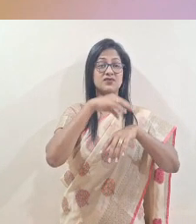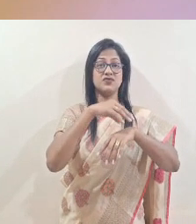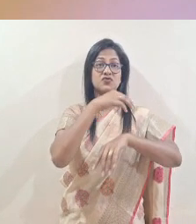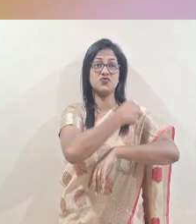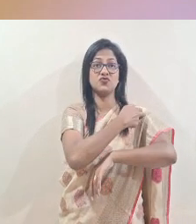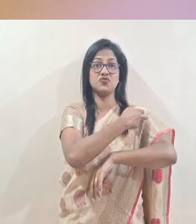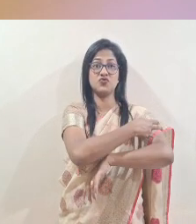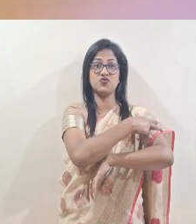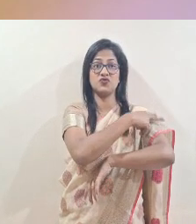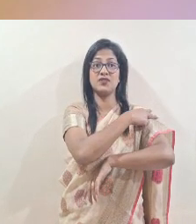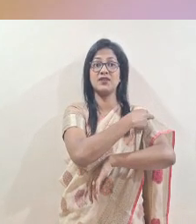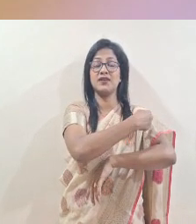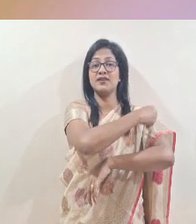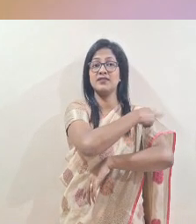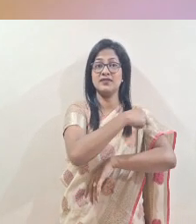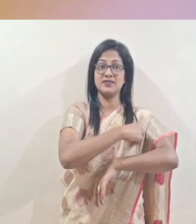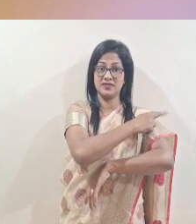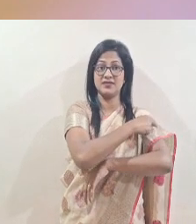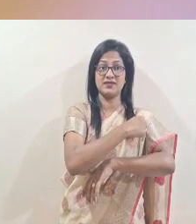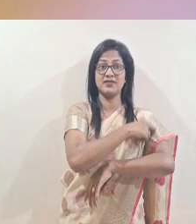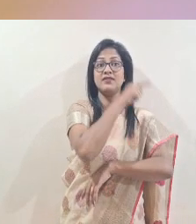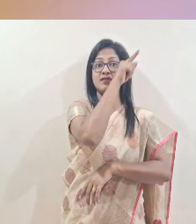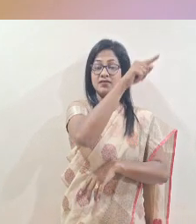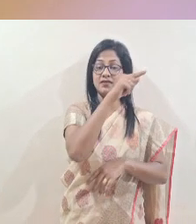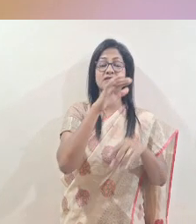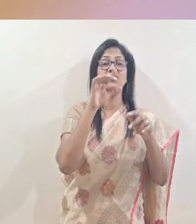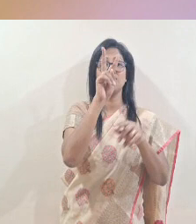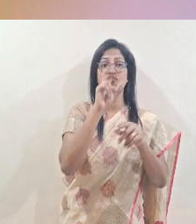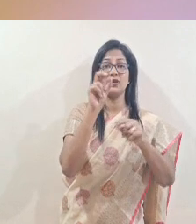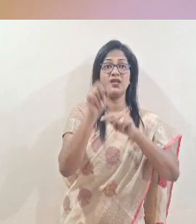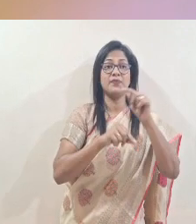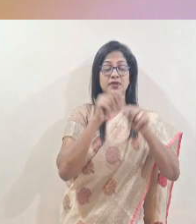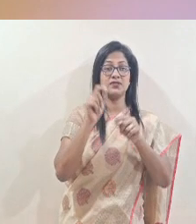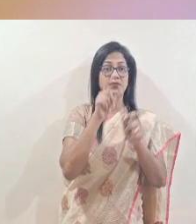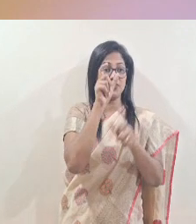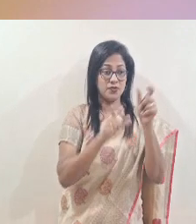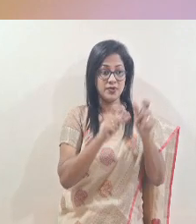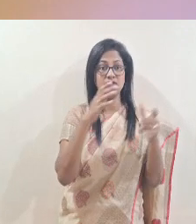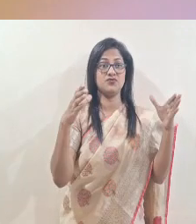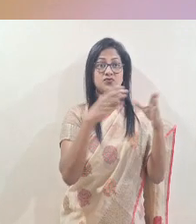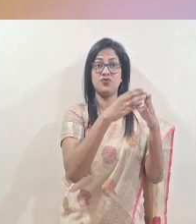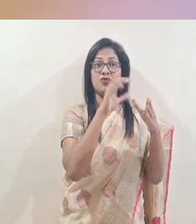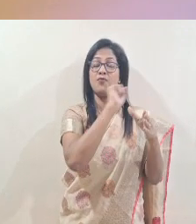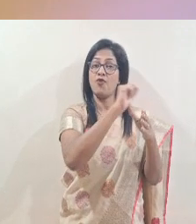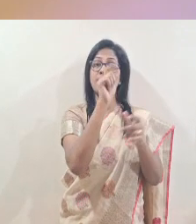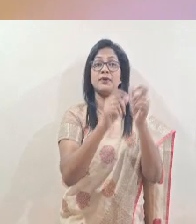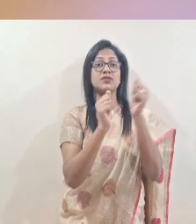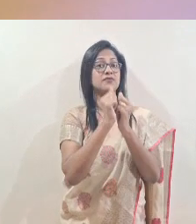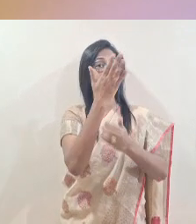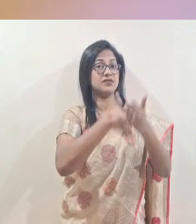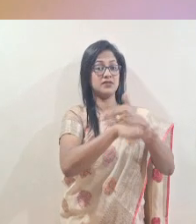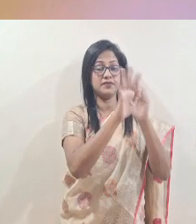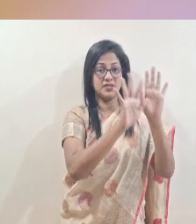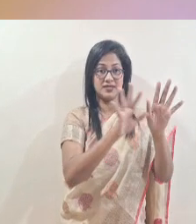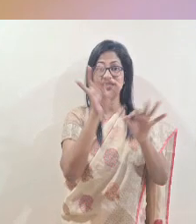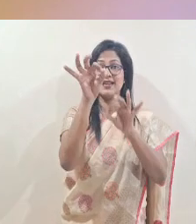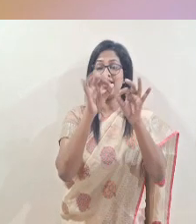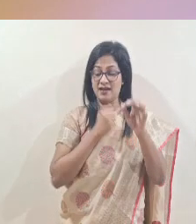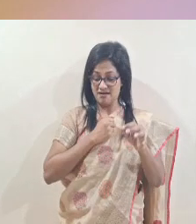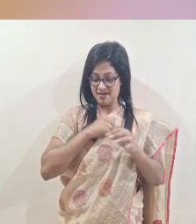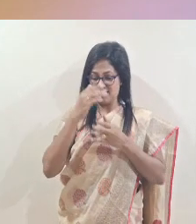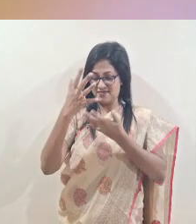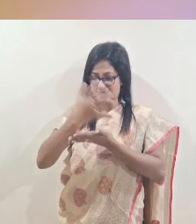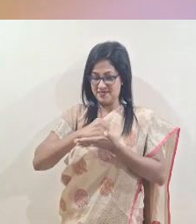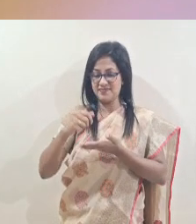has 20% of its population grouped in the category of persons with disabilities, while our census still